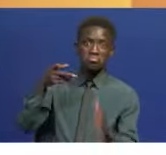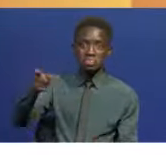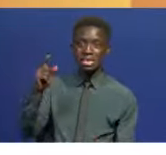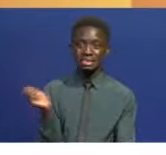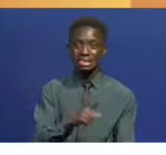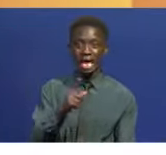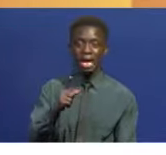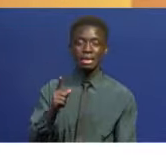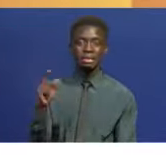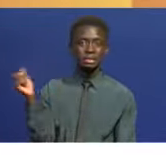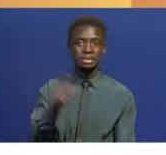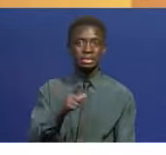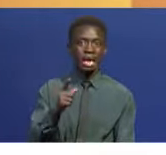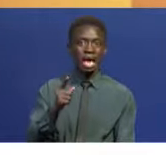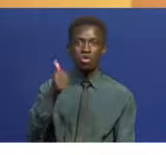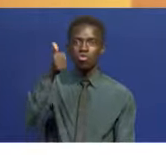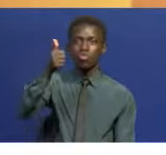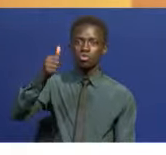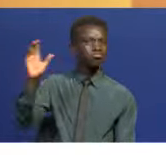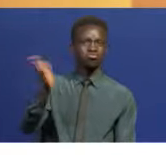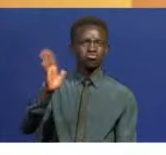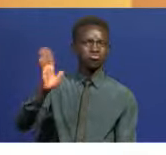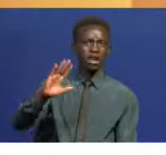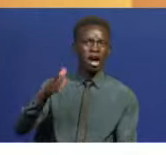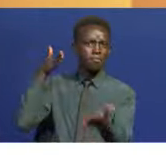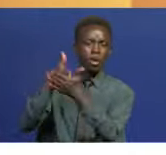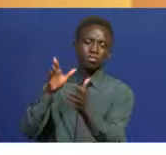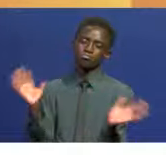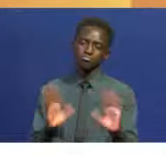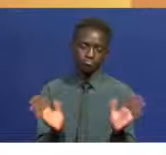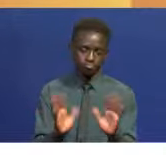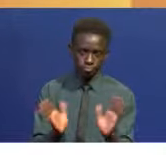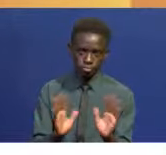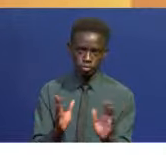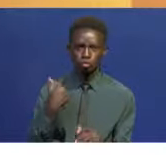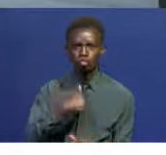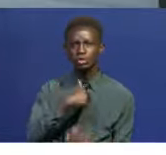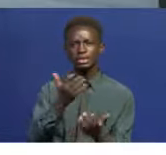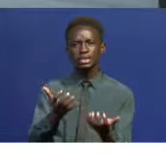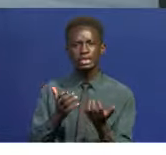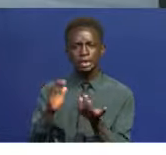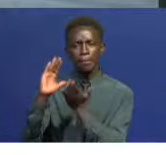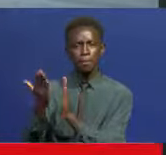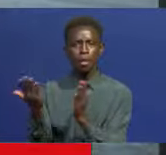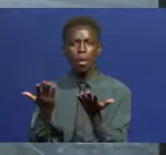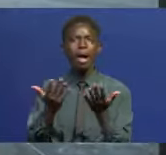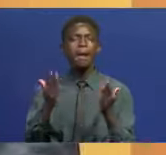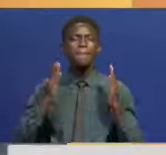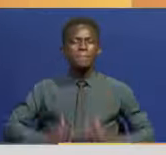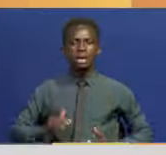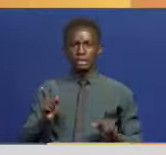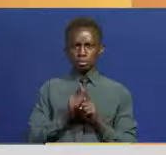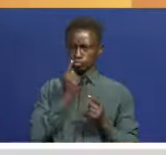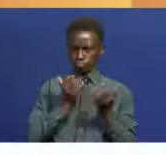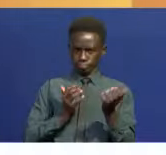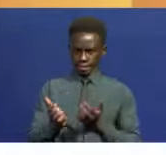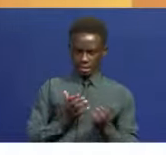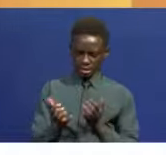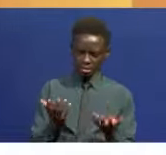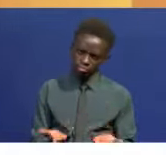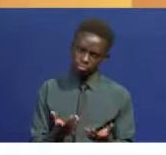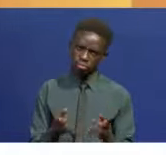a well-balanced kind of approach where every person is secured in Kenya, even a small business person, and